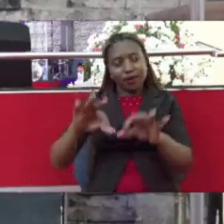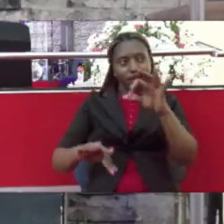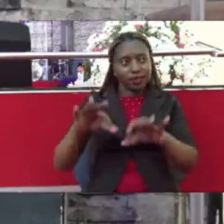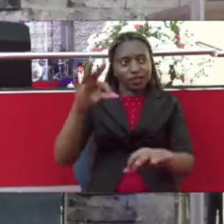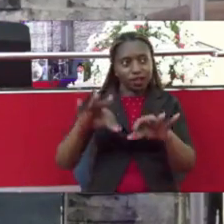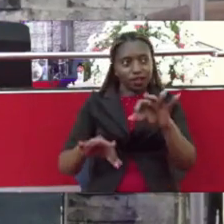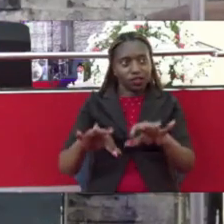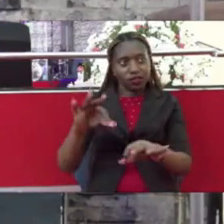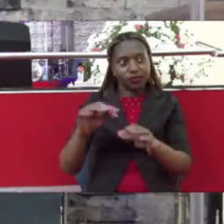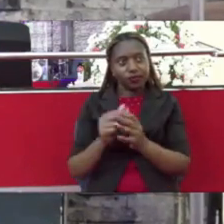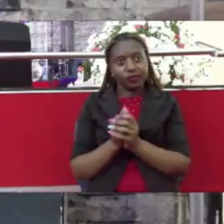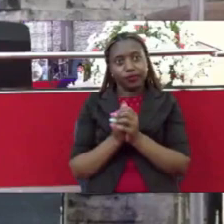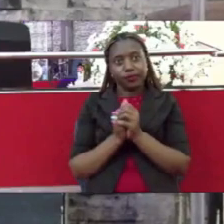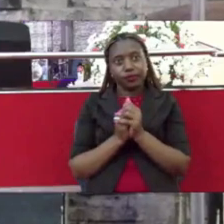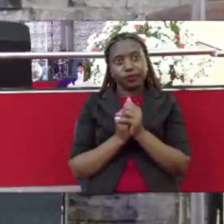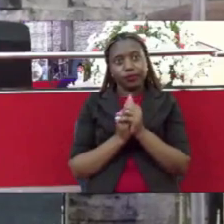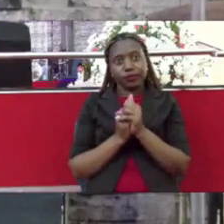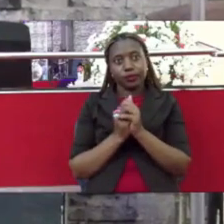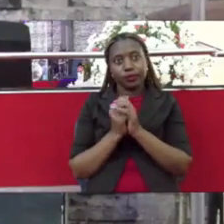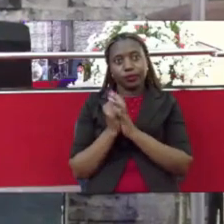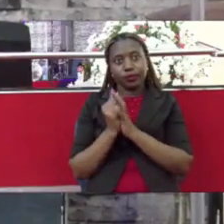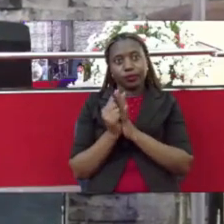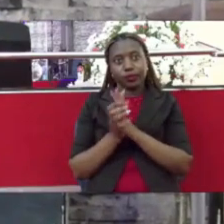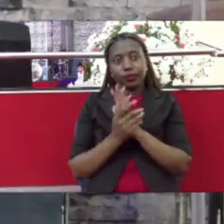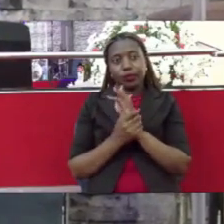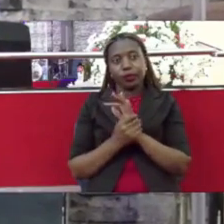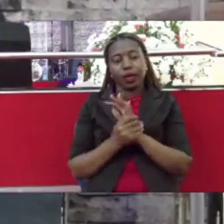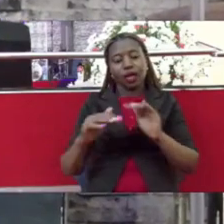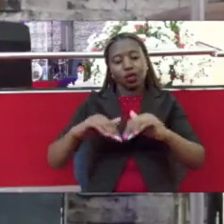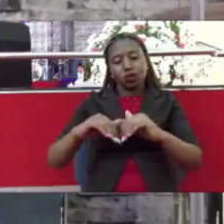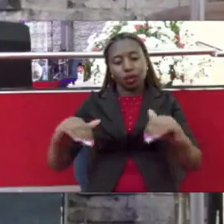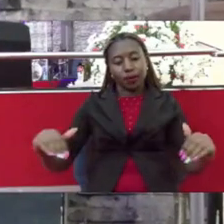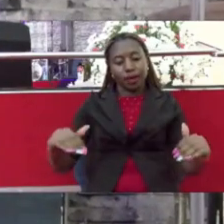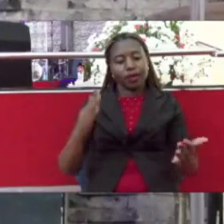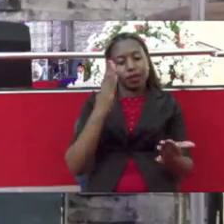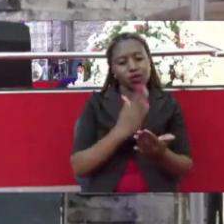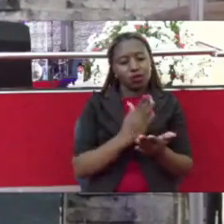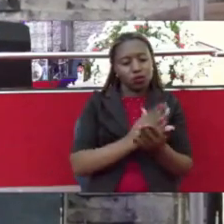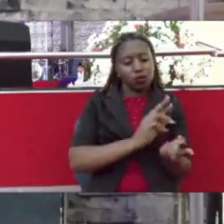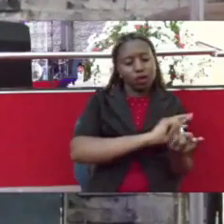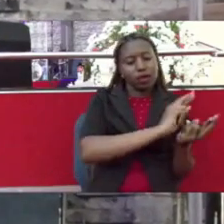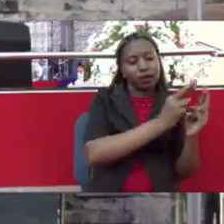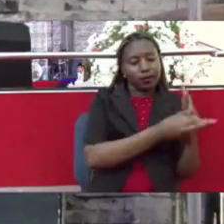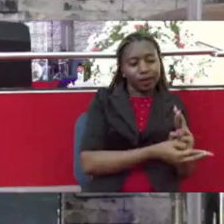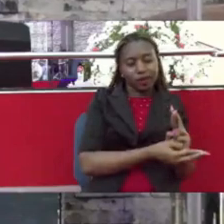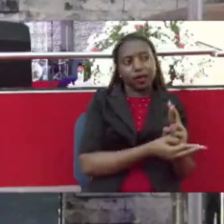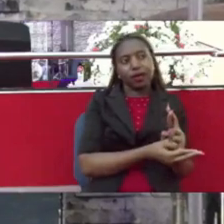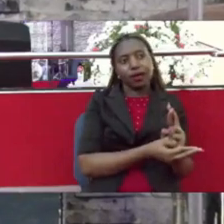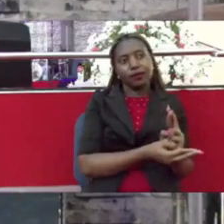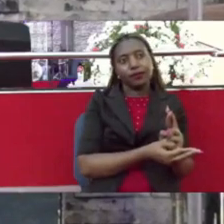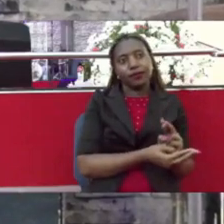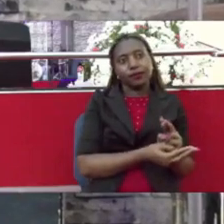baadaye kidogo atatujia kama mhukumu. To separate the truly repentant. Akija